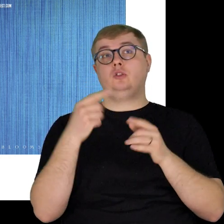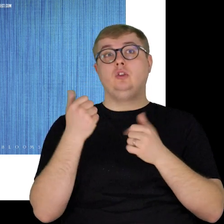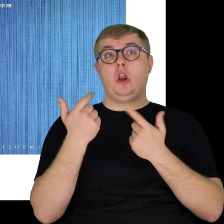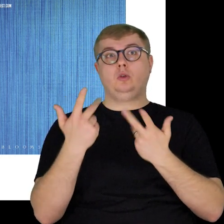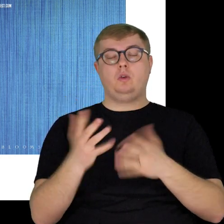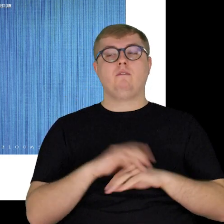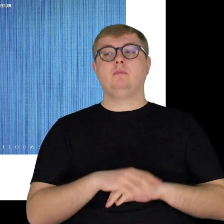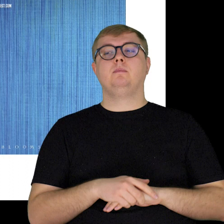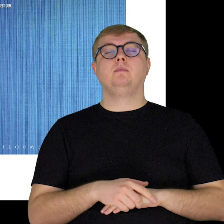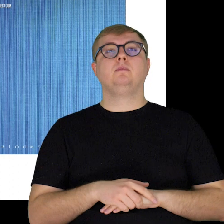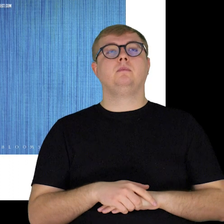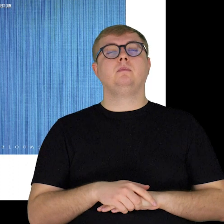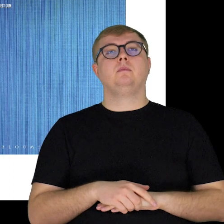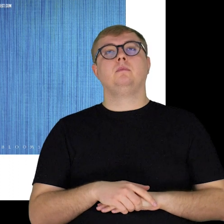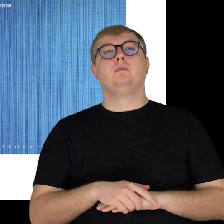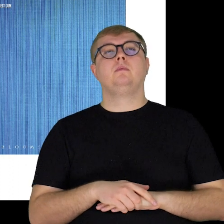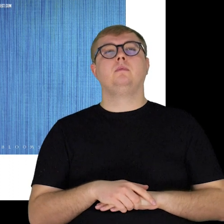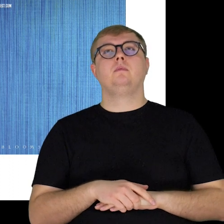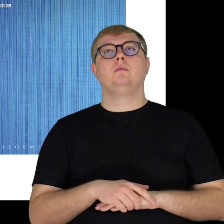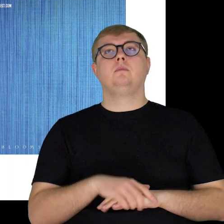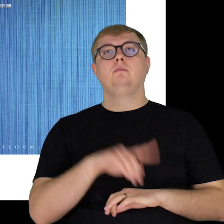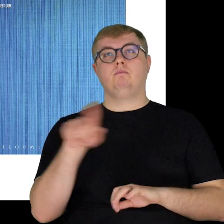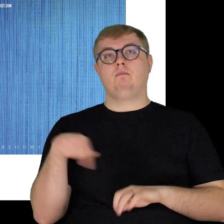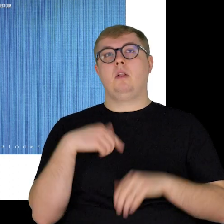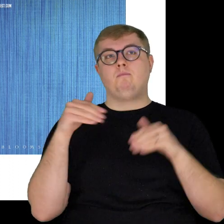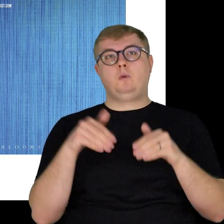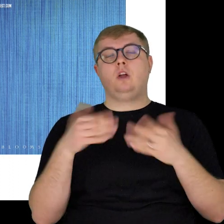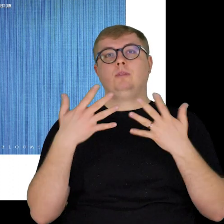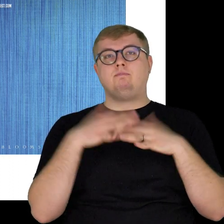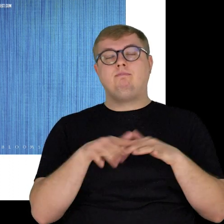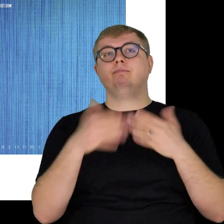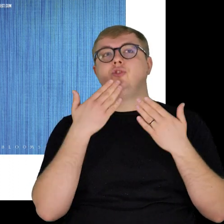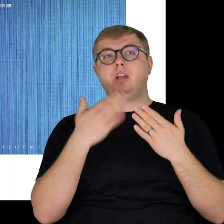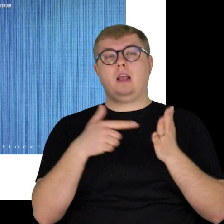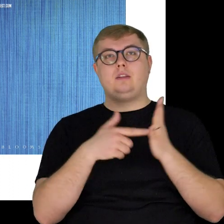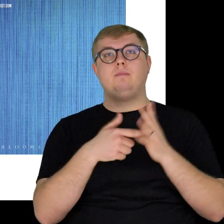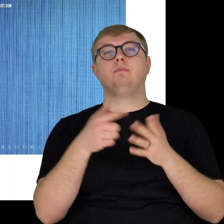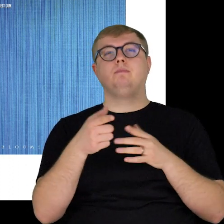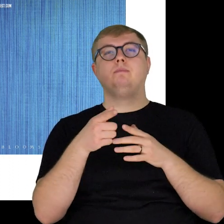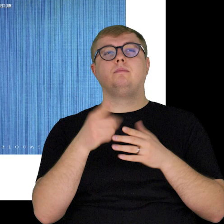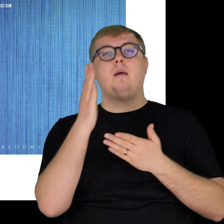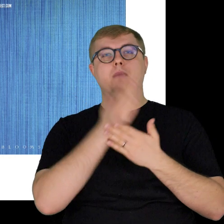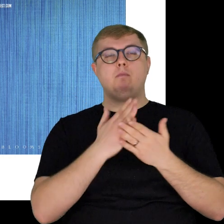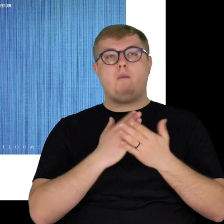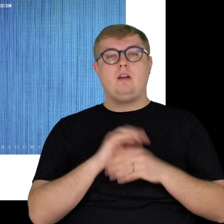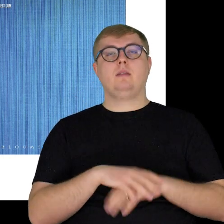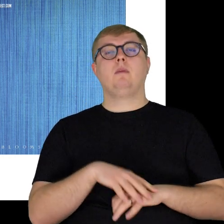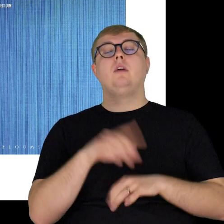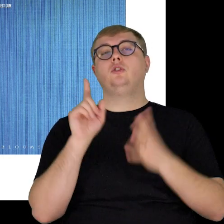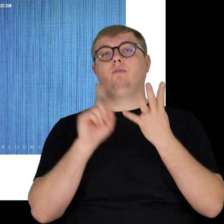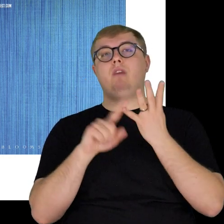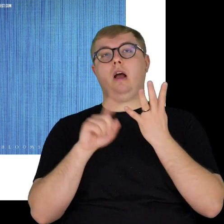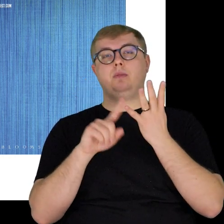one that we can integrate within the mapping. And the fourth dimension is more about